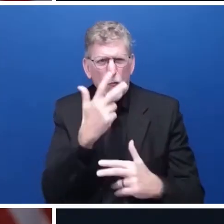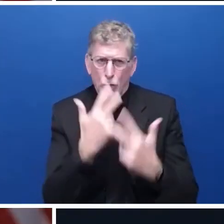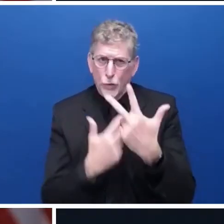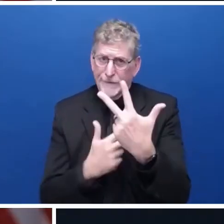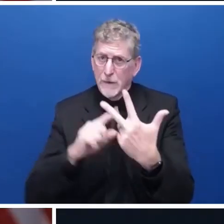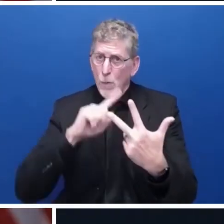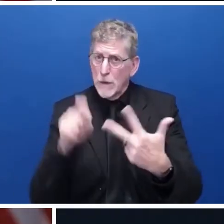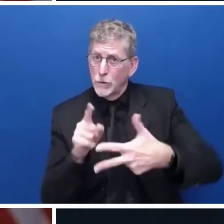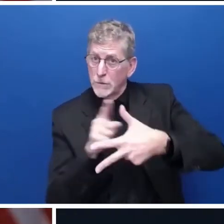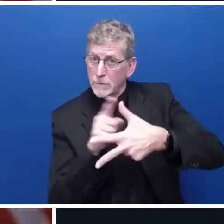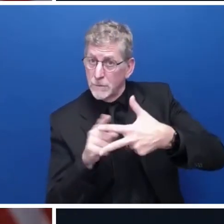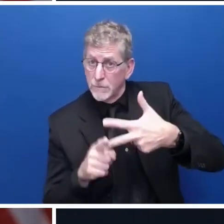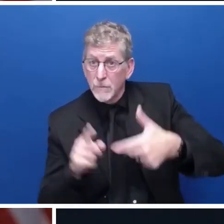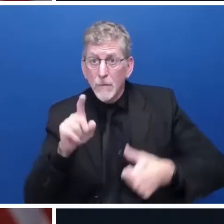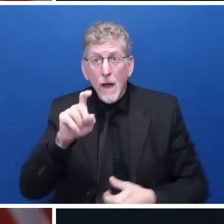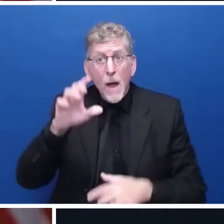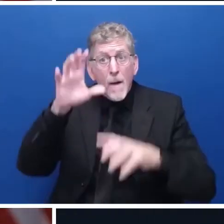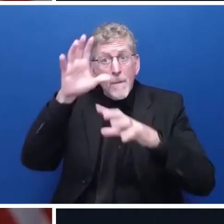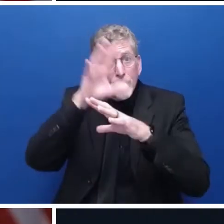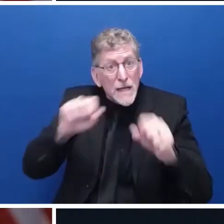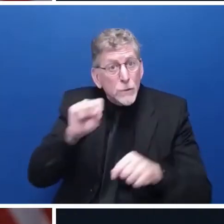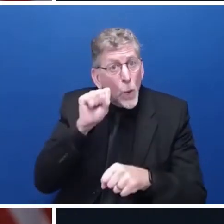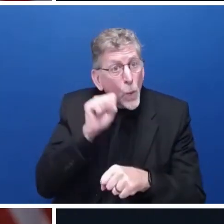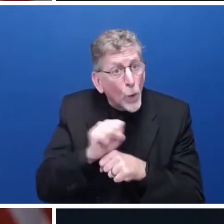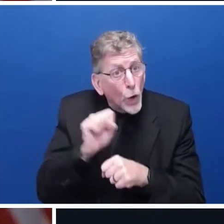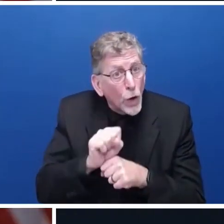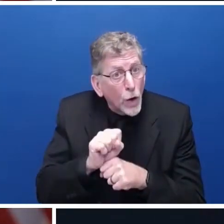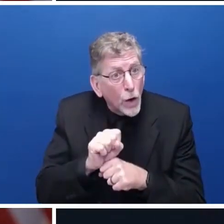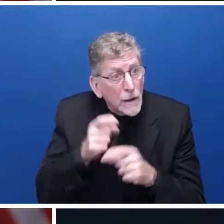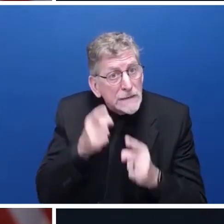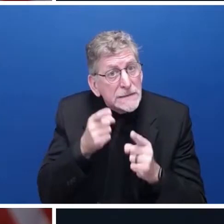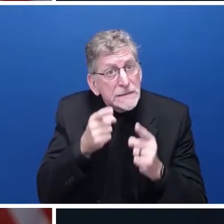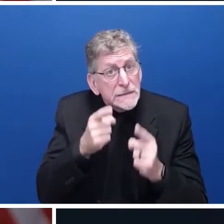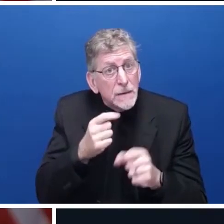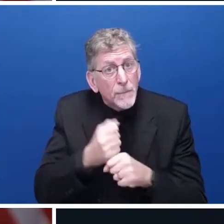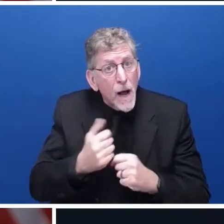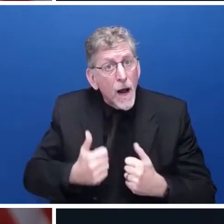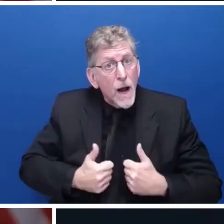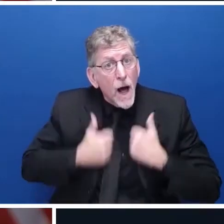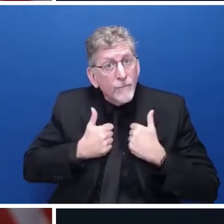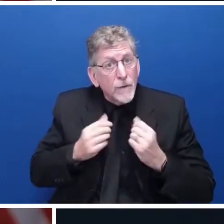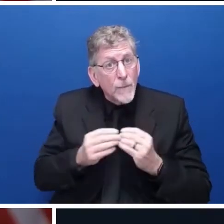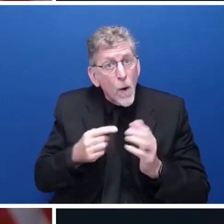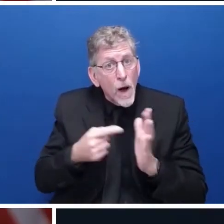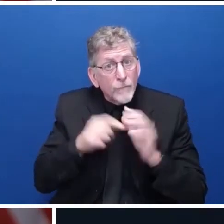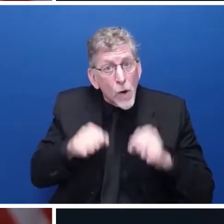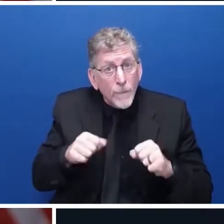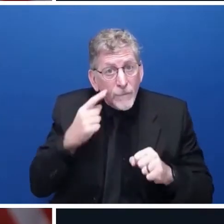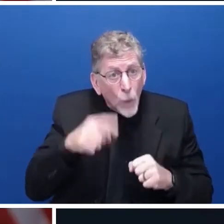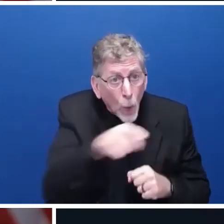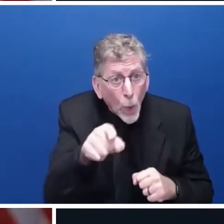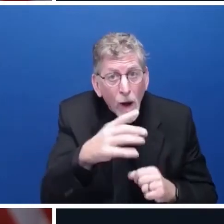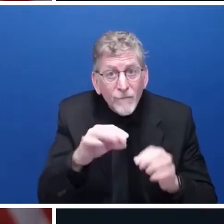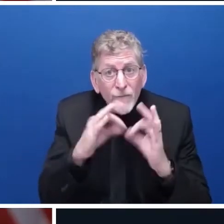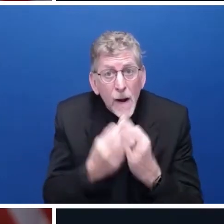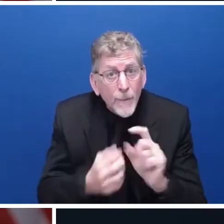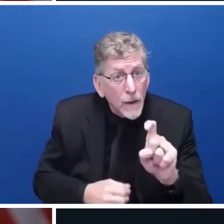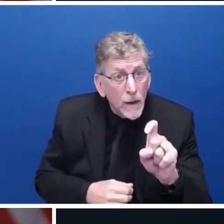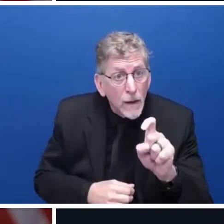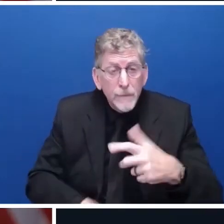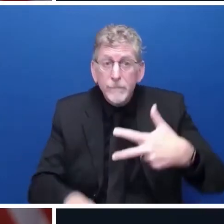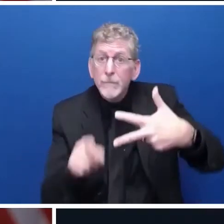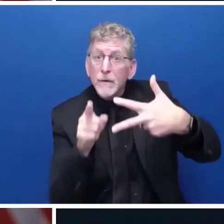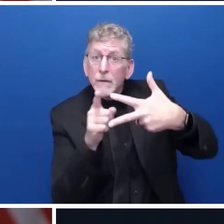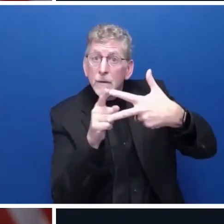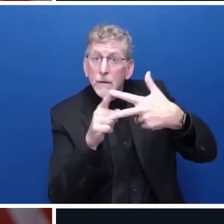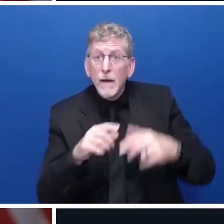the president working to keep Americans safe both at home and abroad? Is the president working for